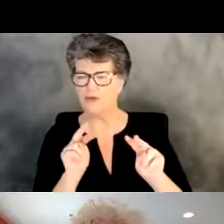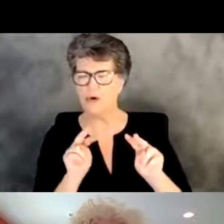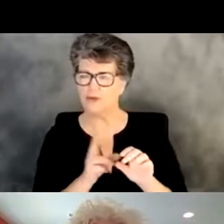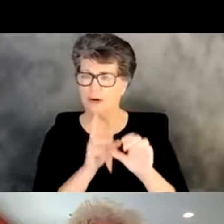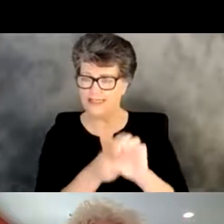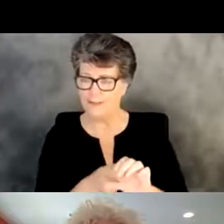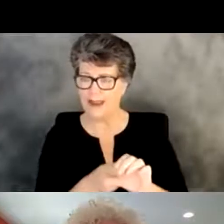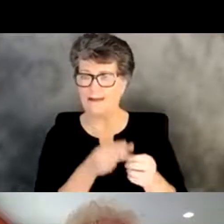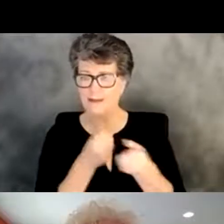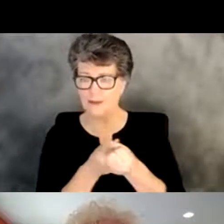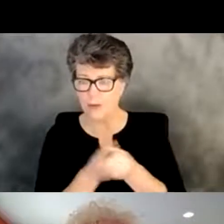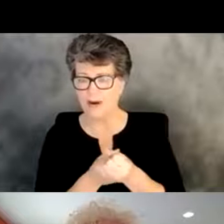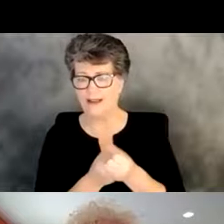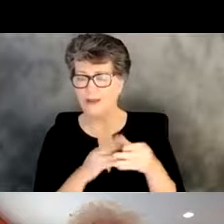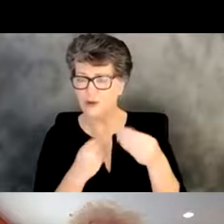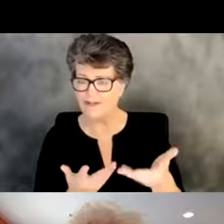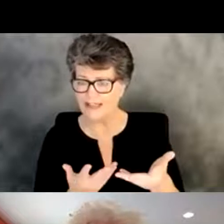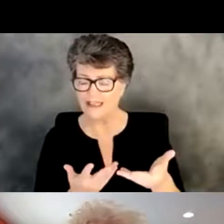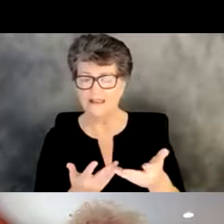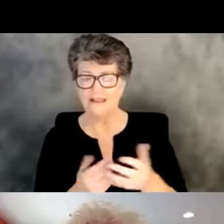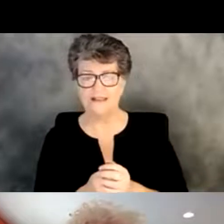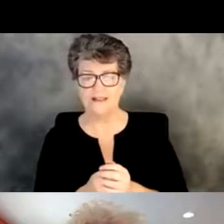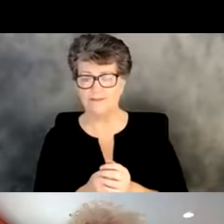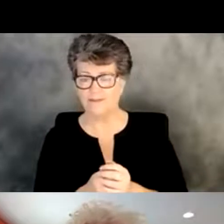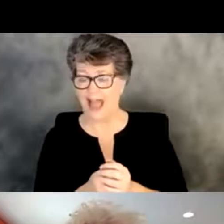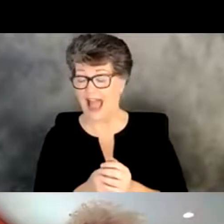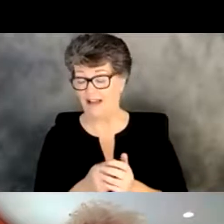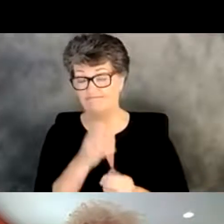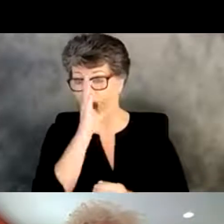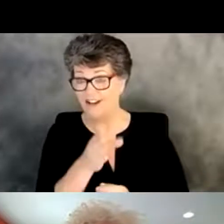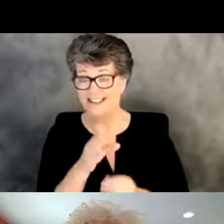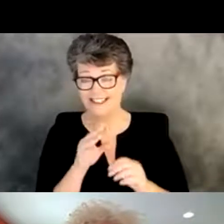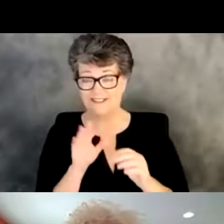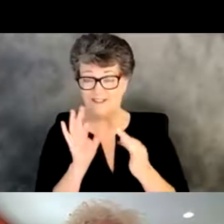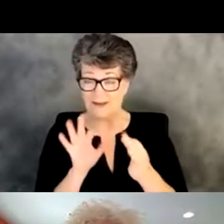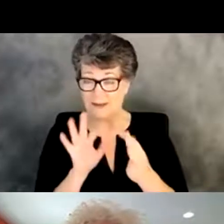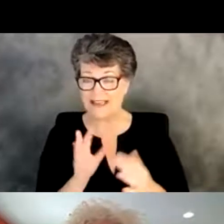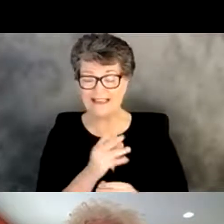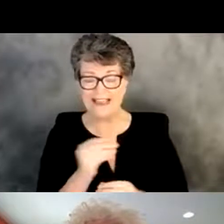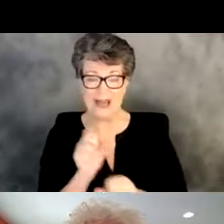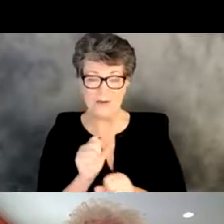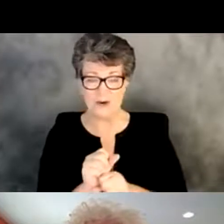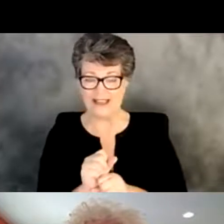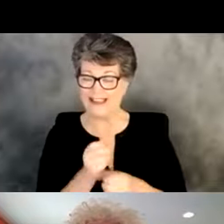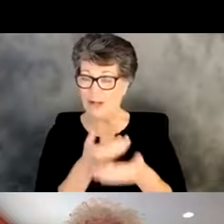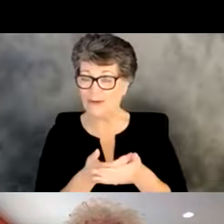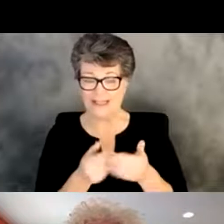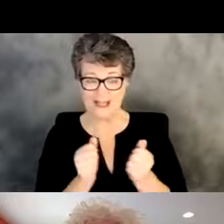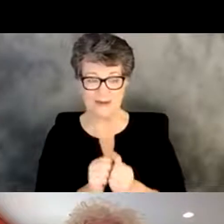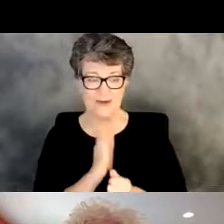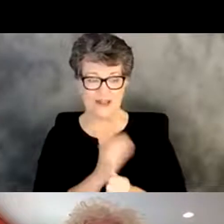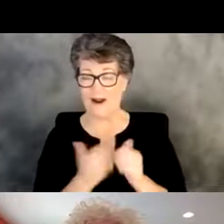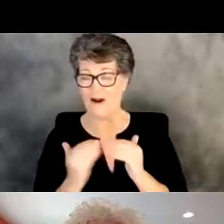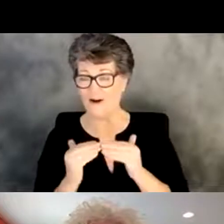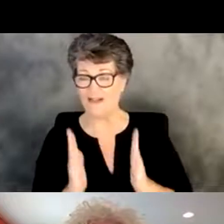to supporting, to giving honest, candid feedback, and to working closely with our colleagues who